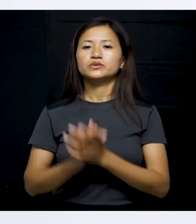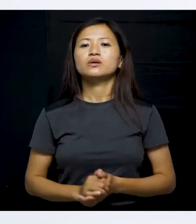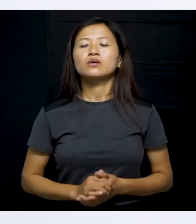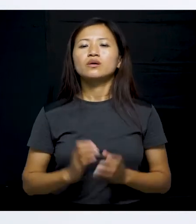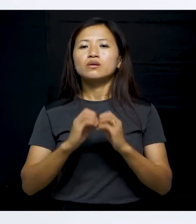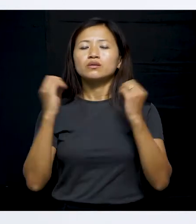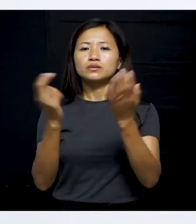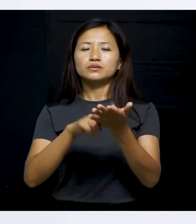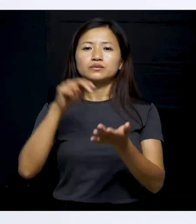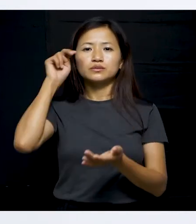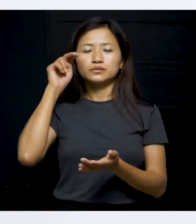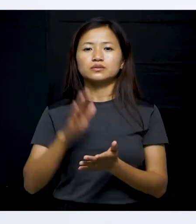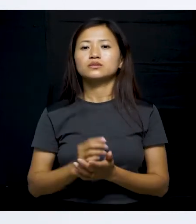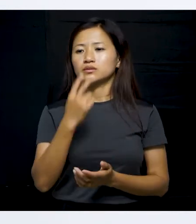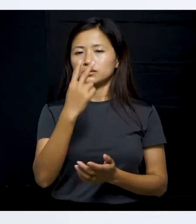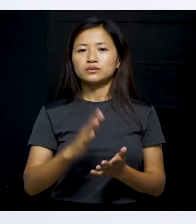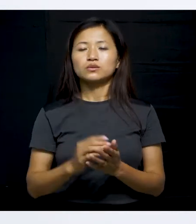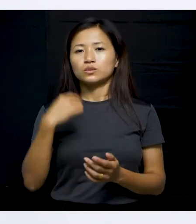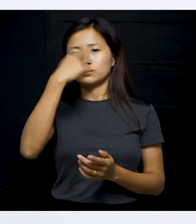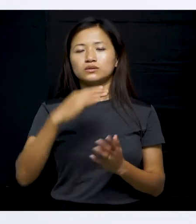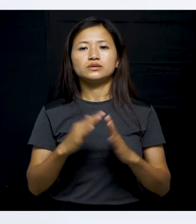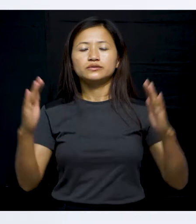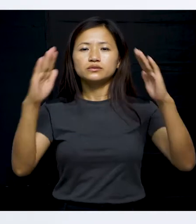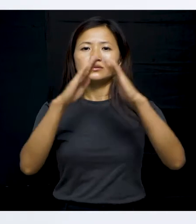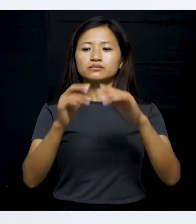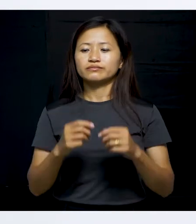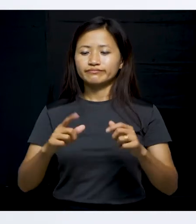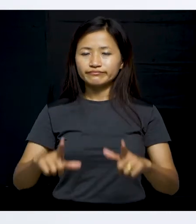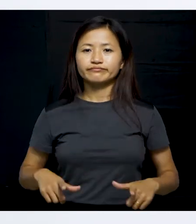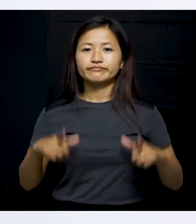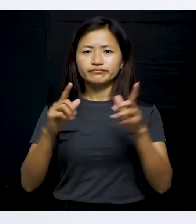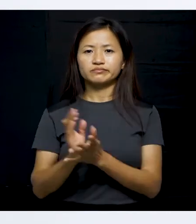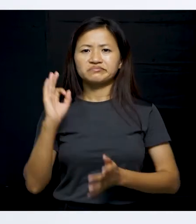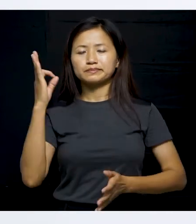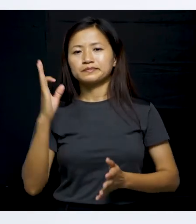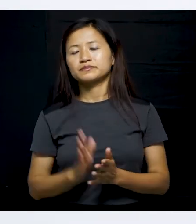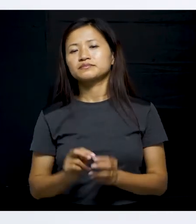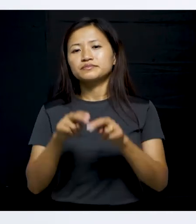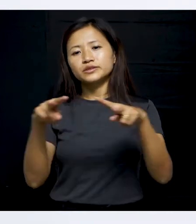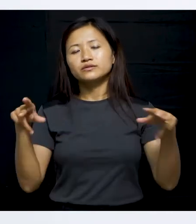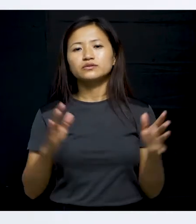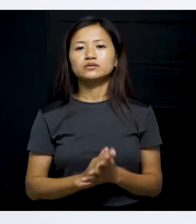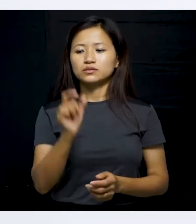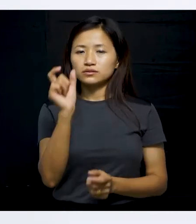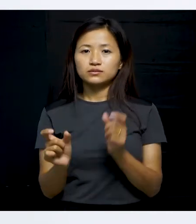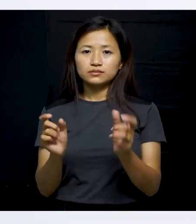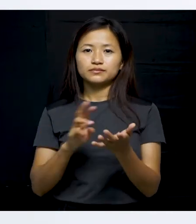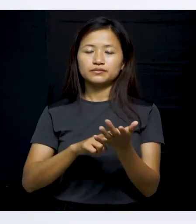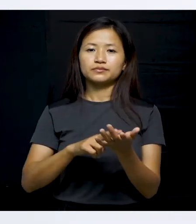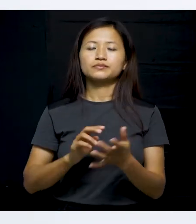we look at the Nagas who live in the towns, their lifestyle is different again. So what they do, these Naga